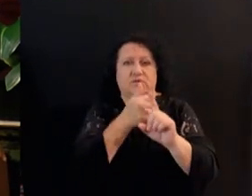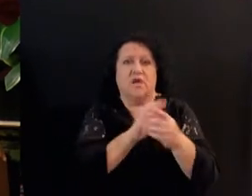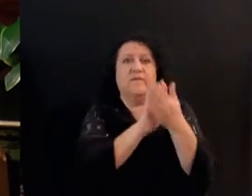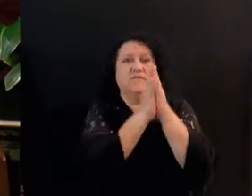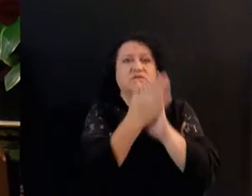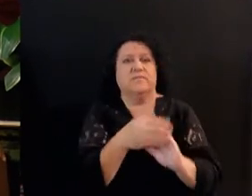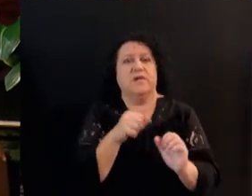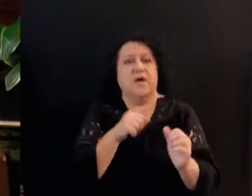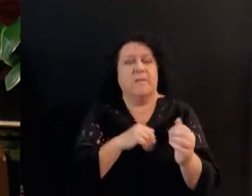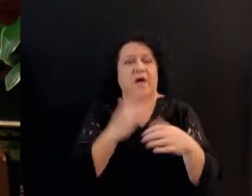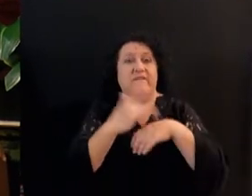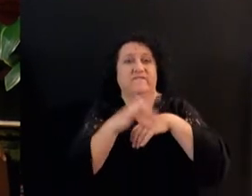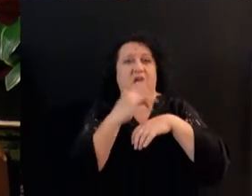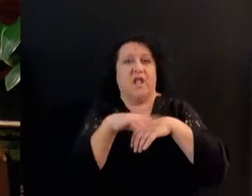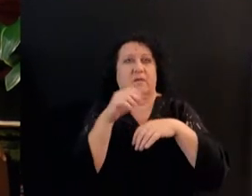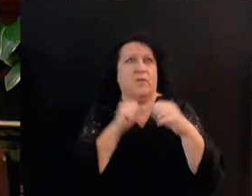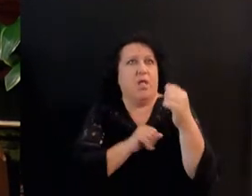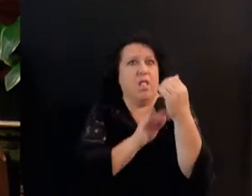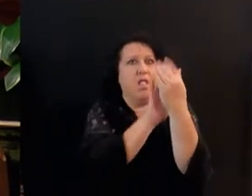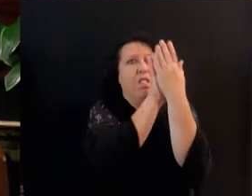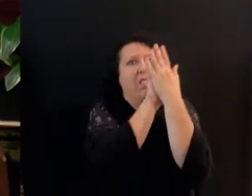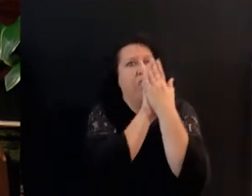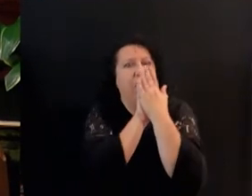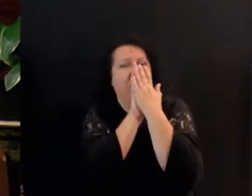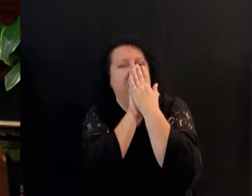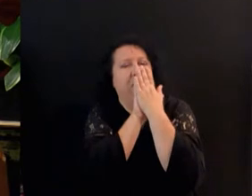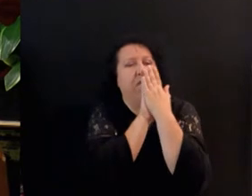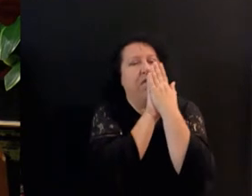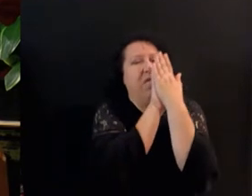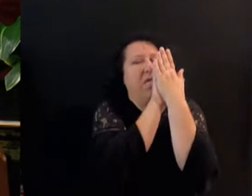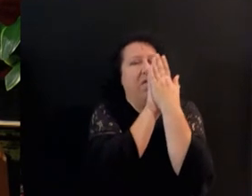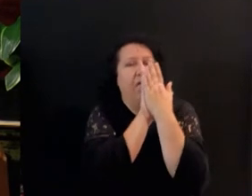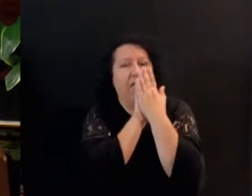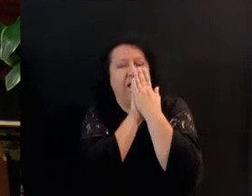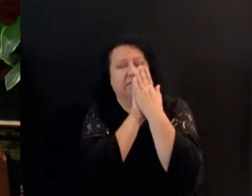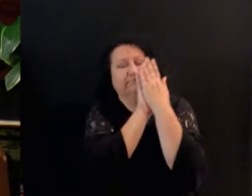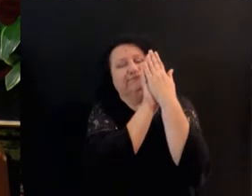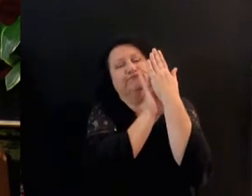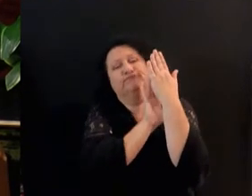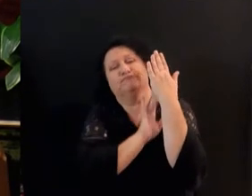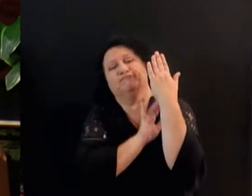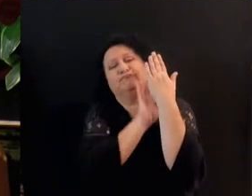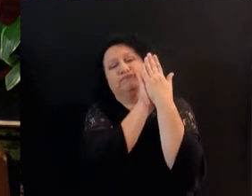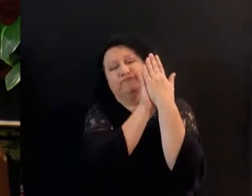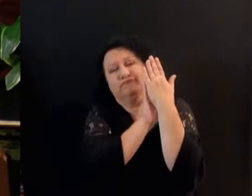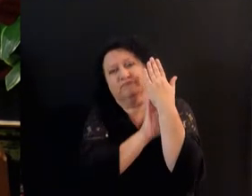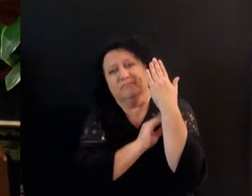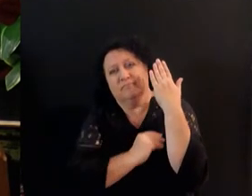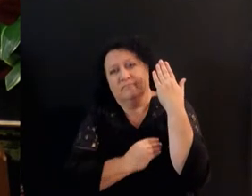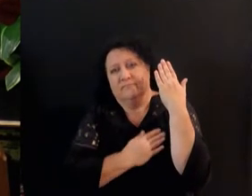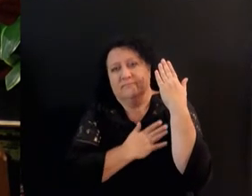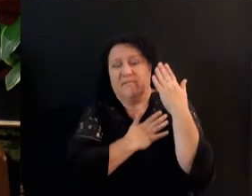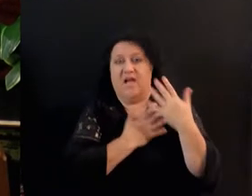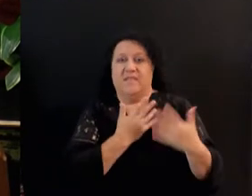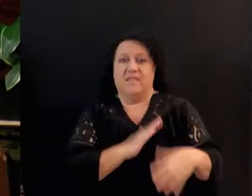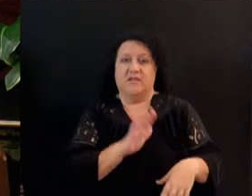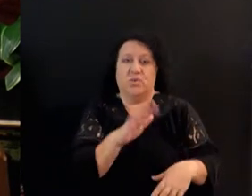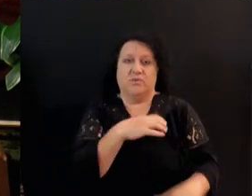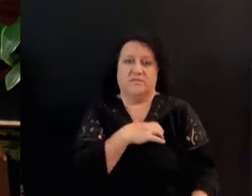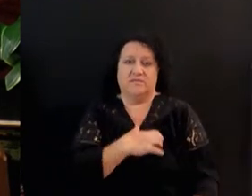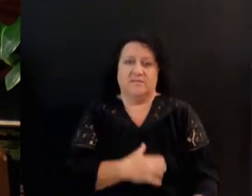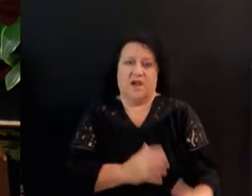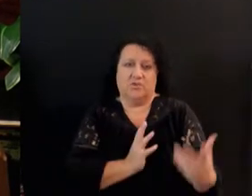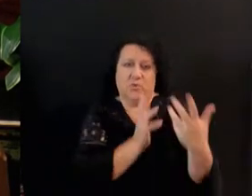are in that relationship with God, guess what? The desires of your heart are going to align